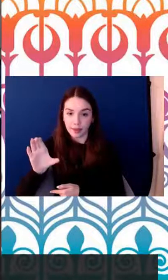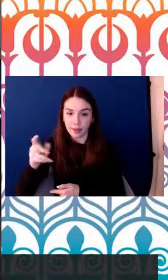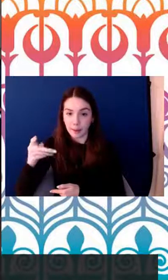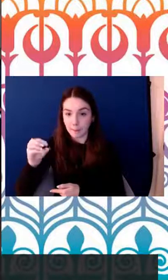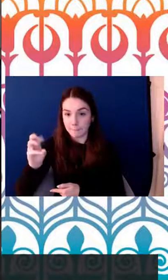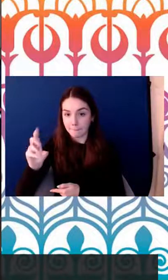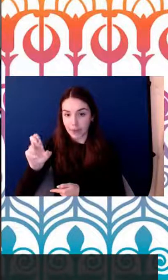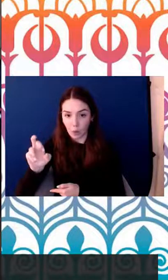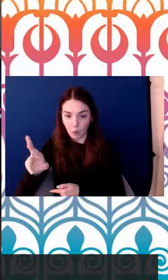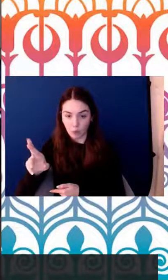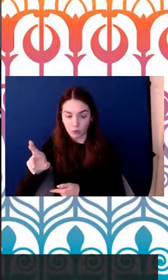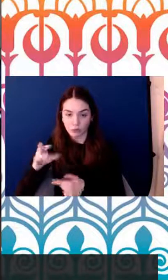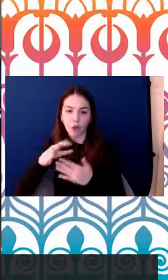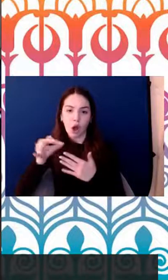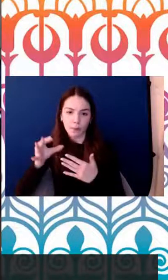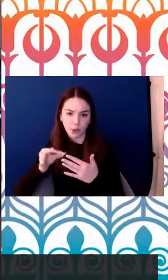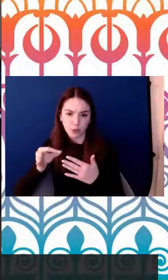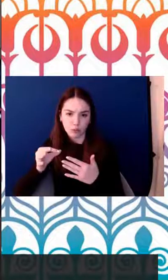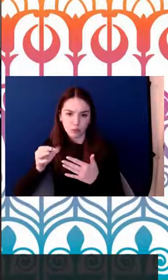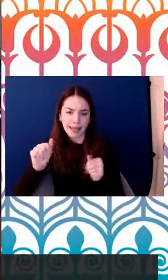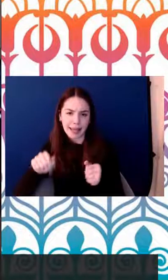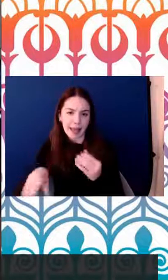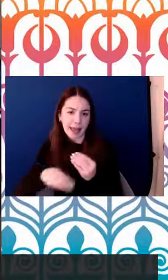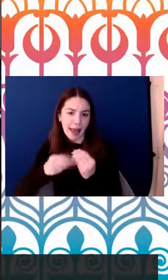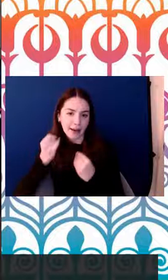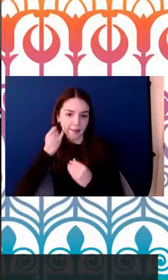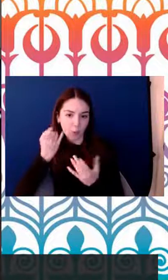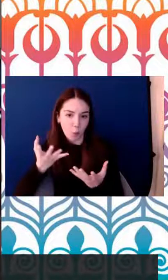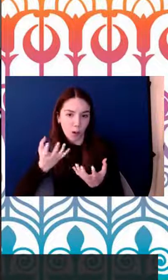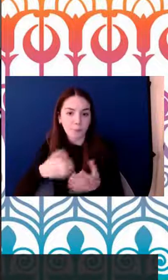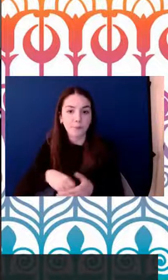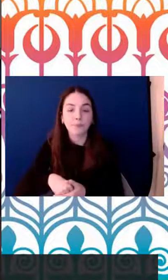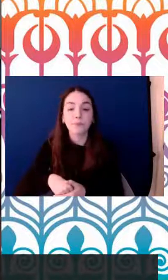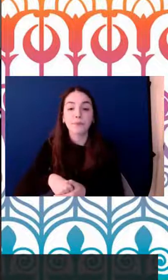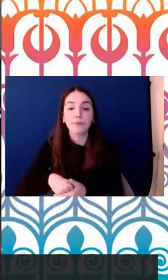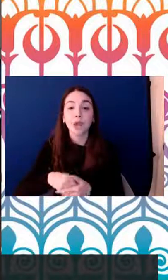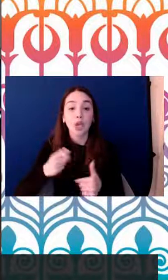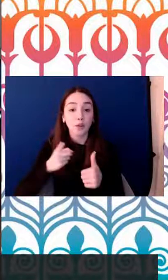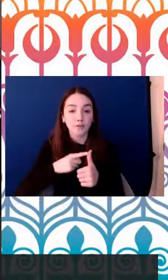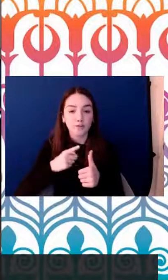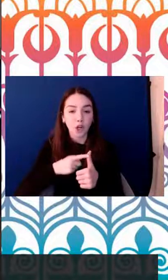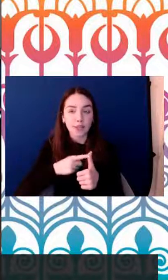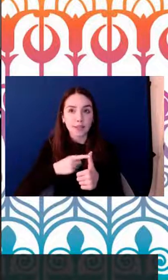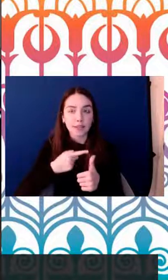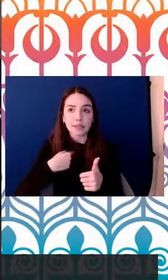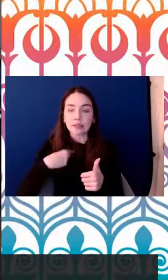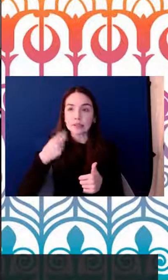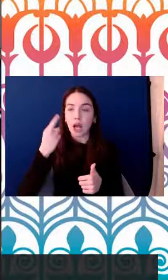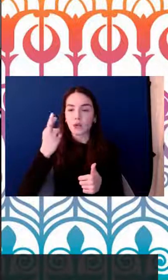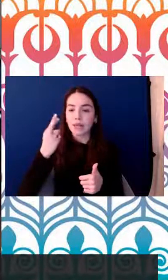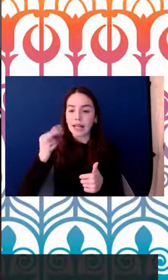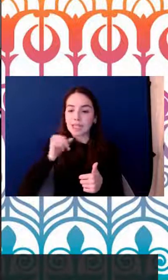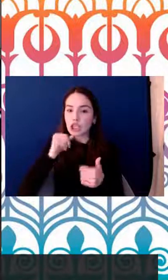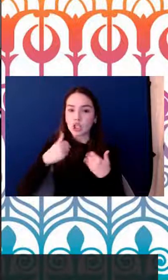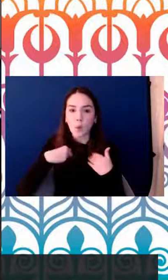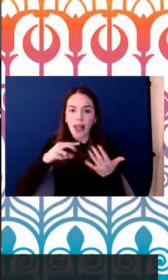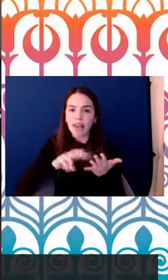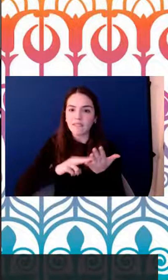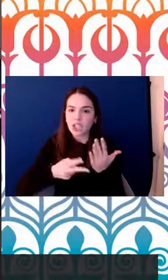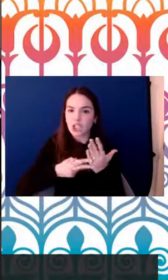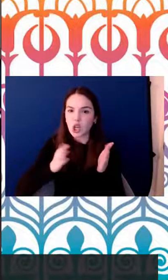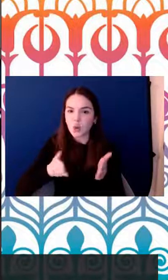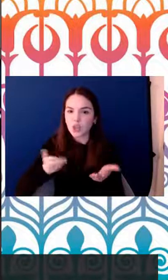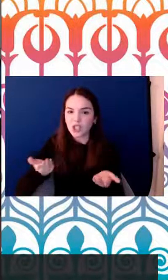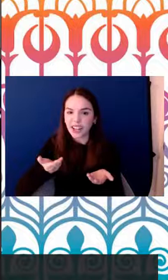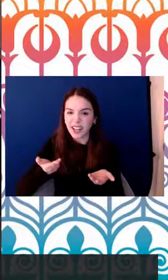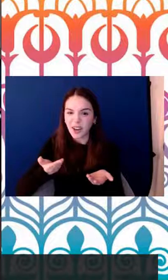too. Okay, so the first thing we're gonna do, I realize I don't really have a toaster. So if anyone is